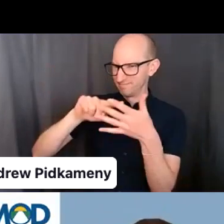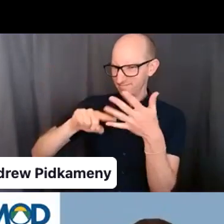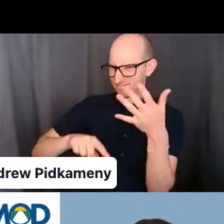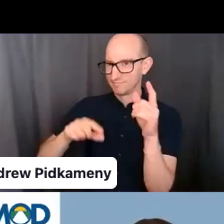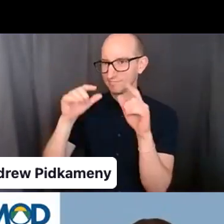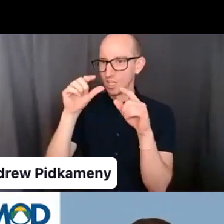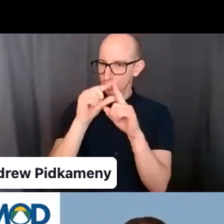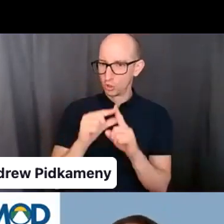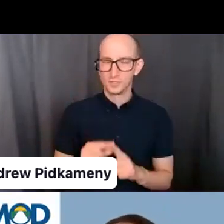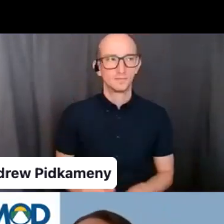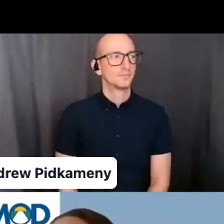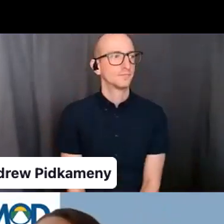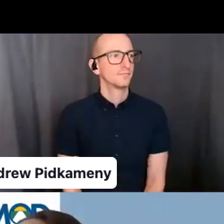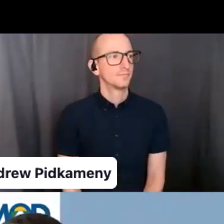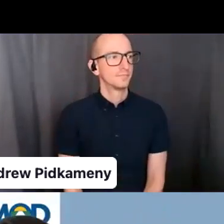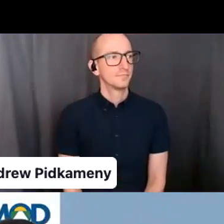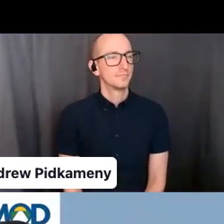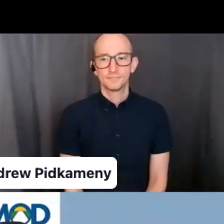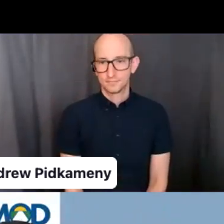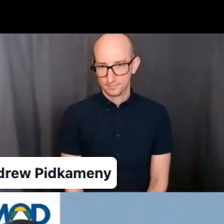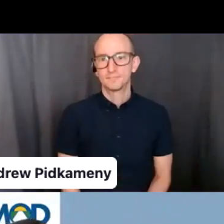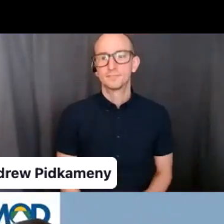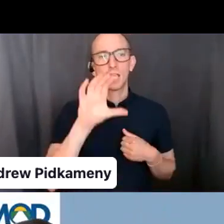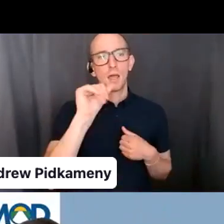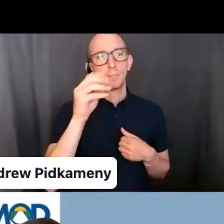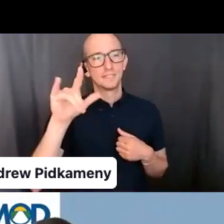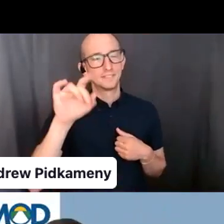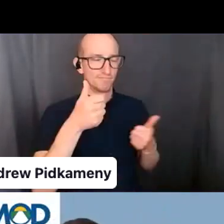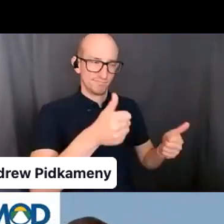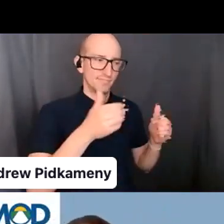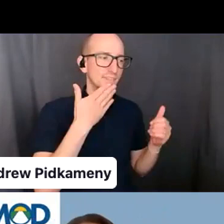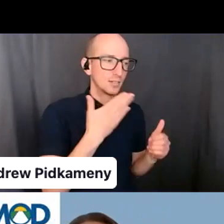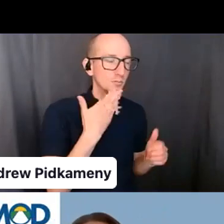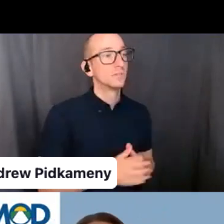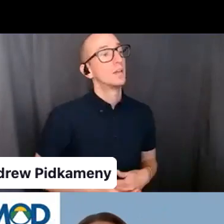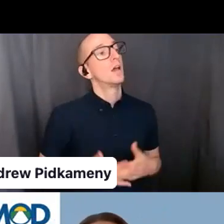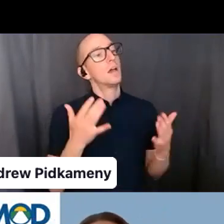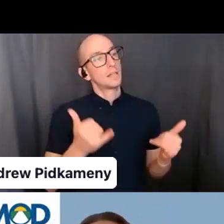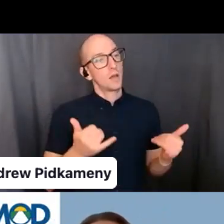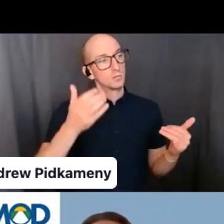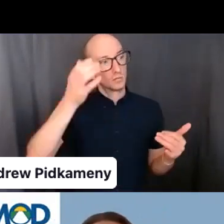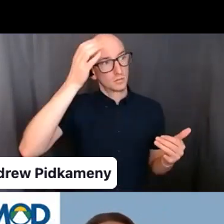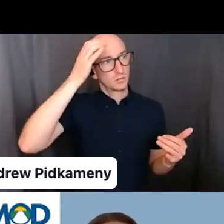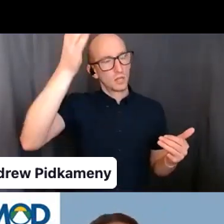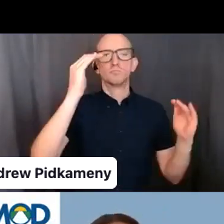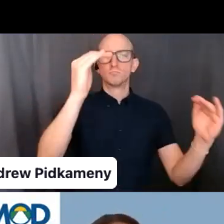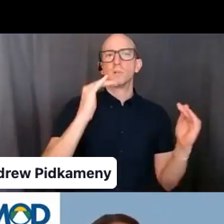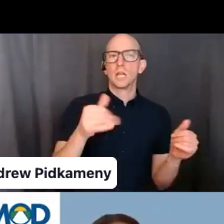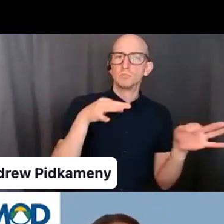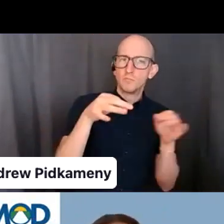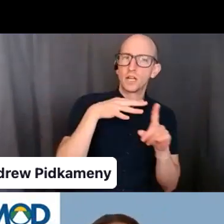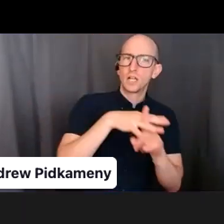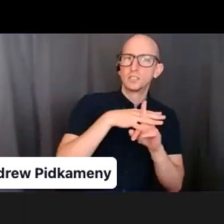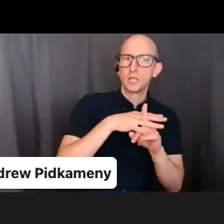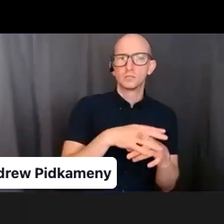Awesome, thank you. So now that we have the basic concepts, let's define the context and some key terms. So for